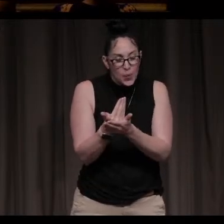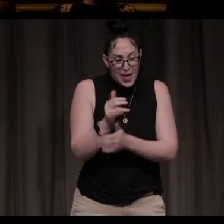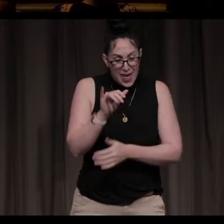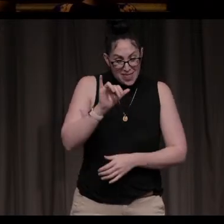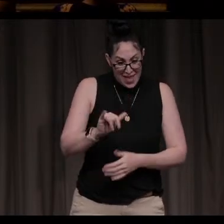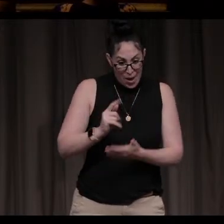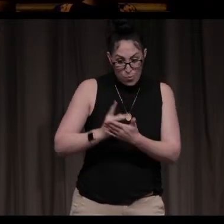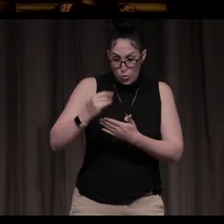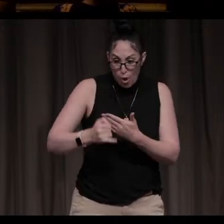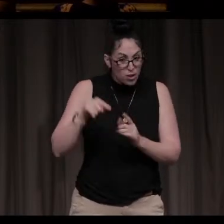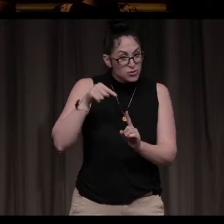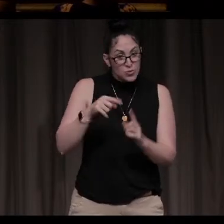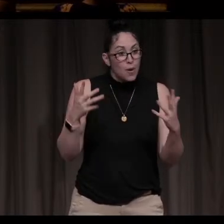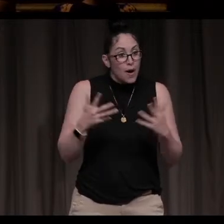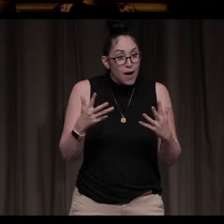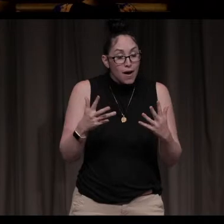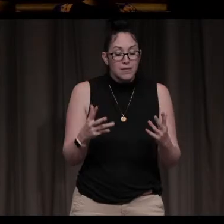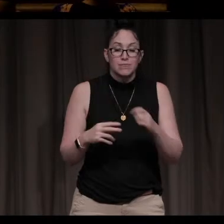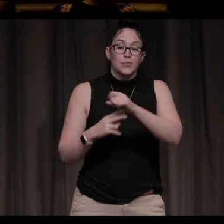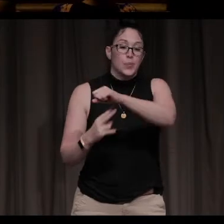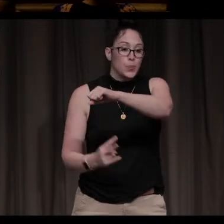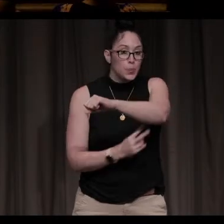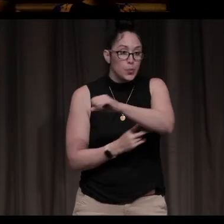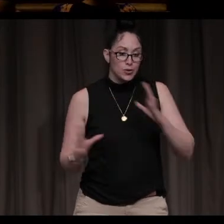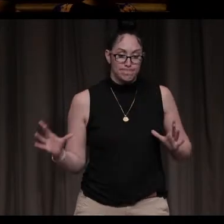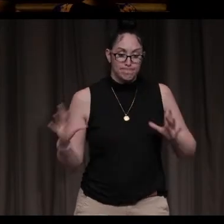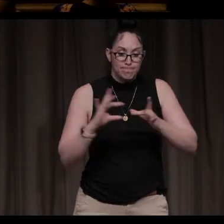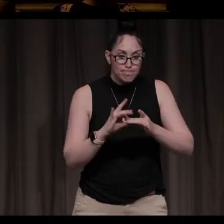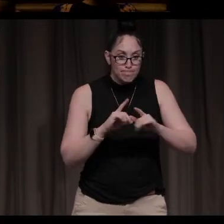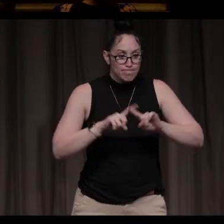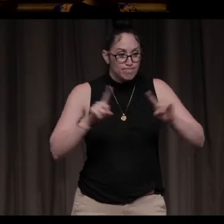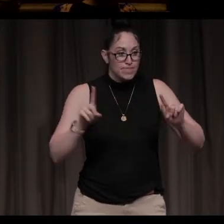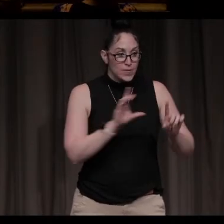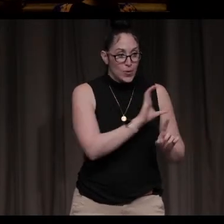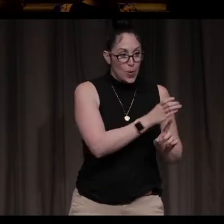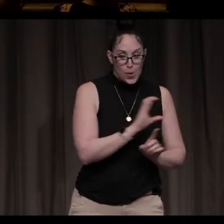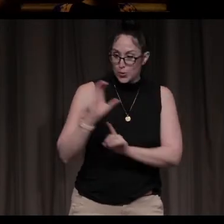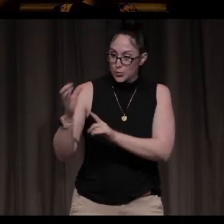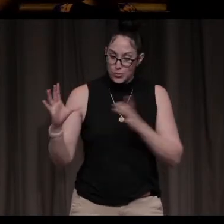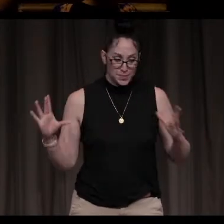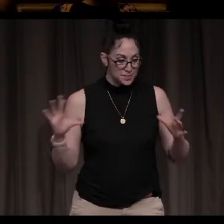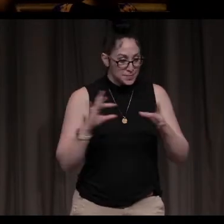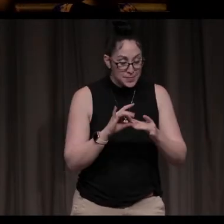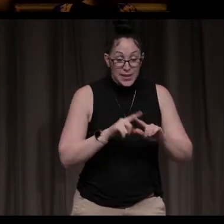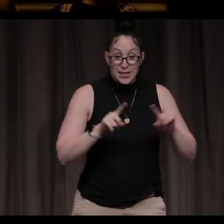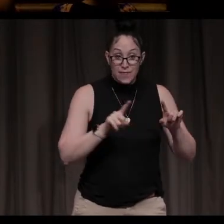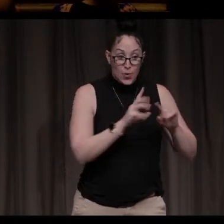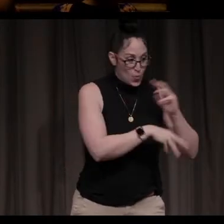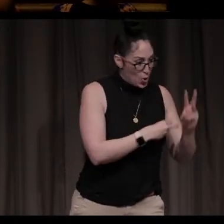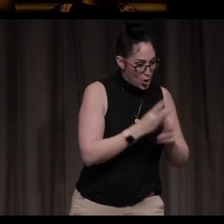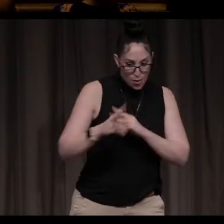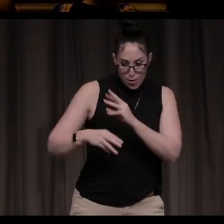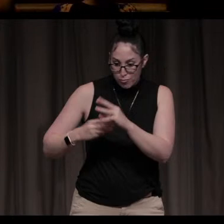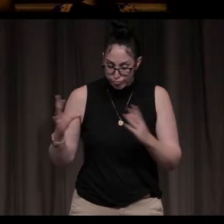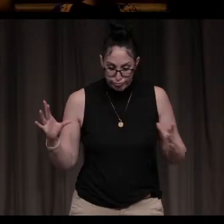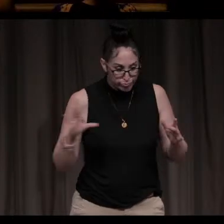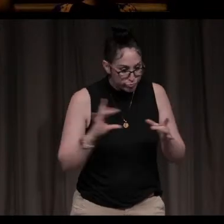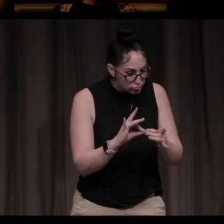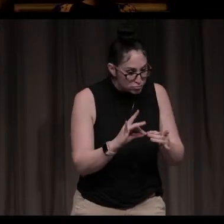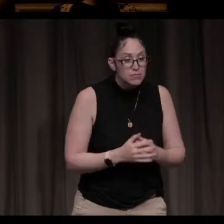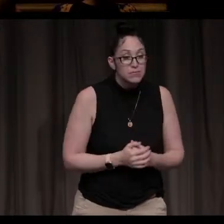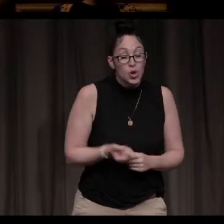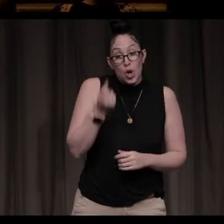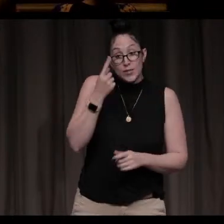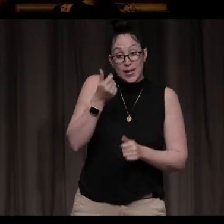between different cultures, different worlds, like Houston mentioned, and for example, each curtain